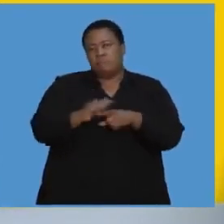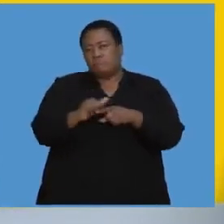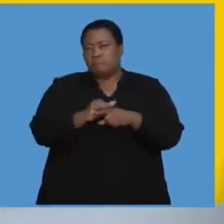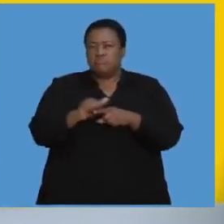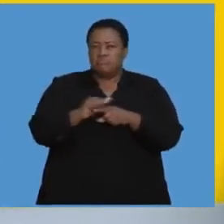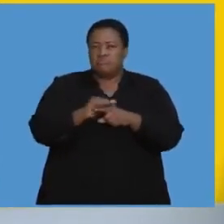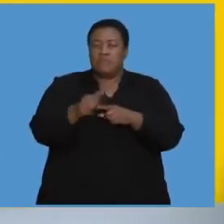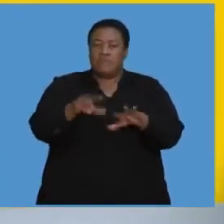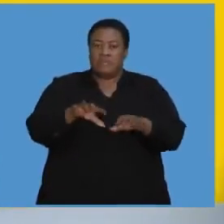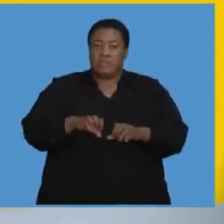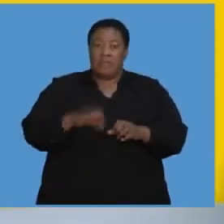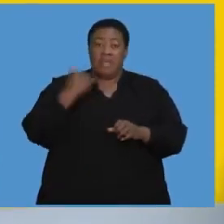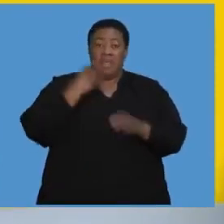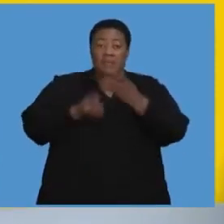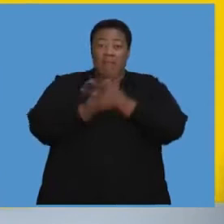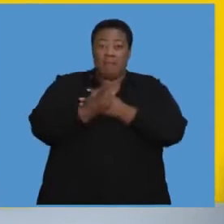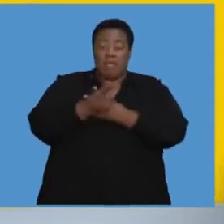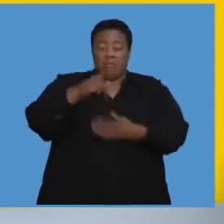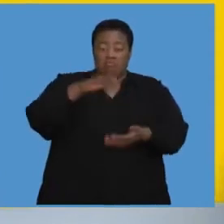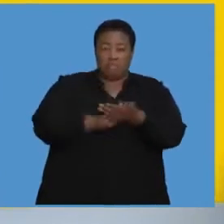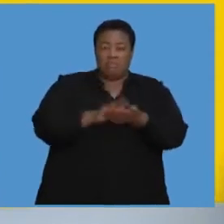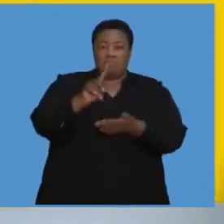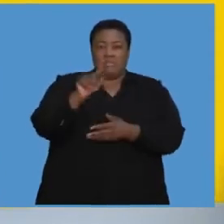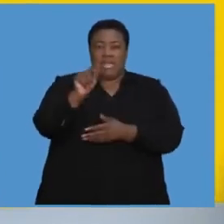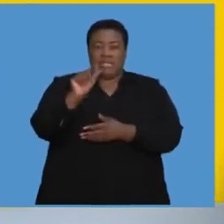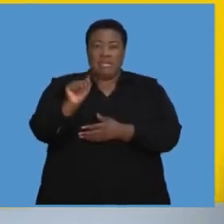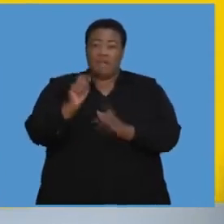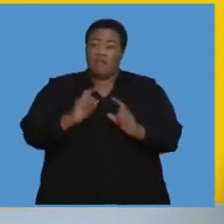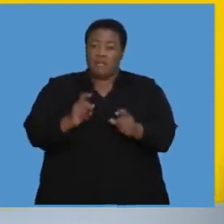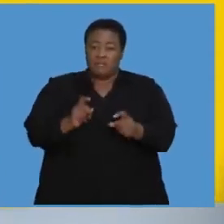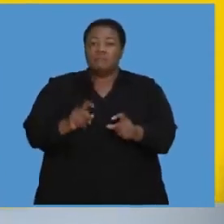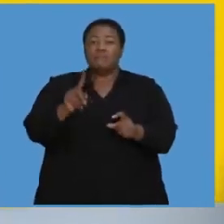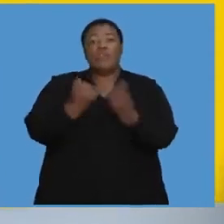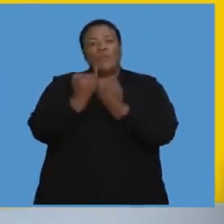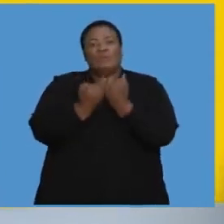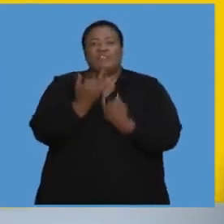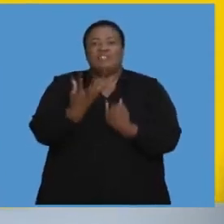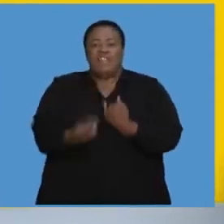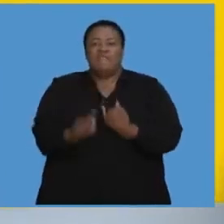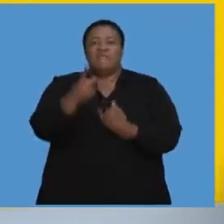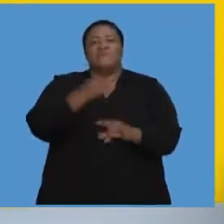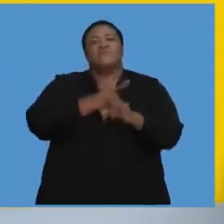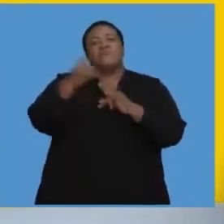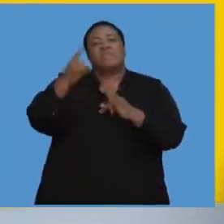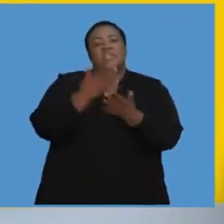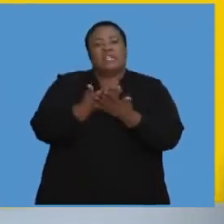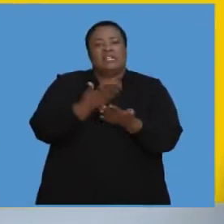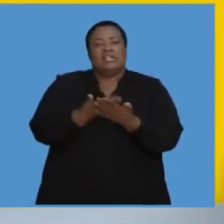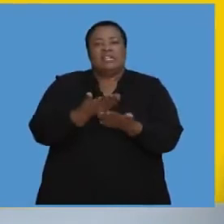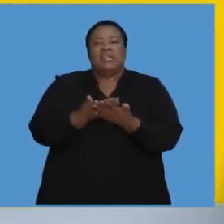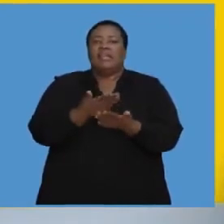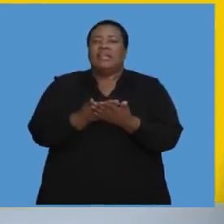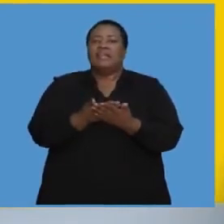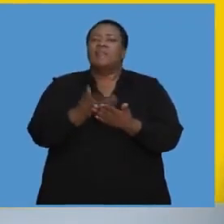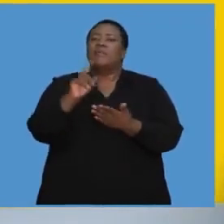who's constantly running out of data, then this next competition is just for you. Wazo Matrix is bringing you the hashtag Wazo